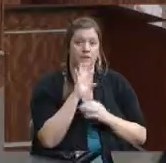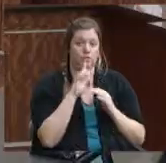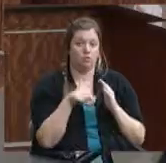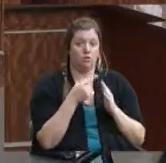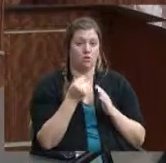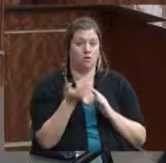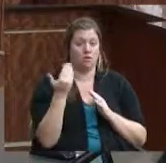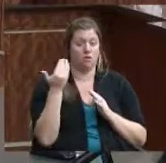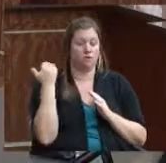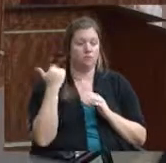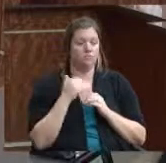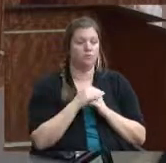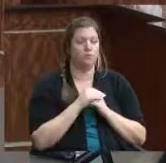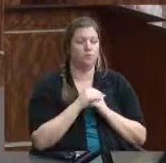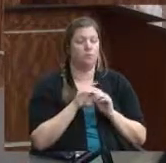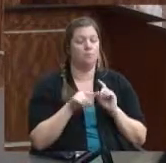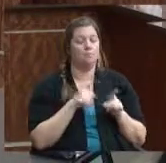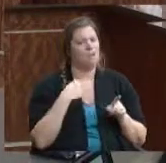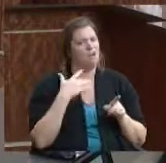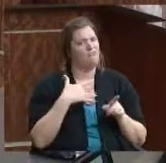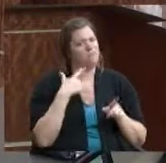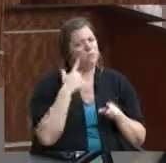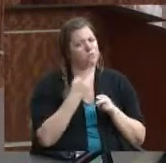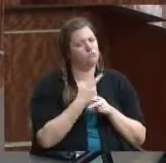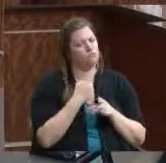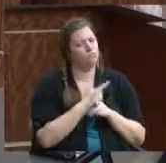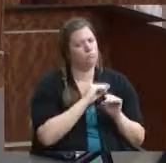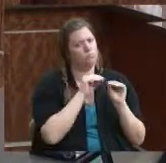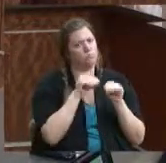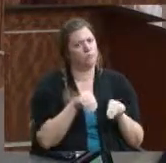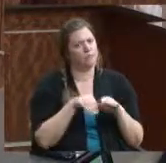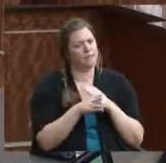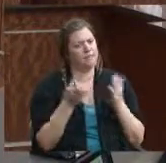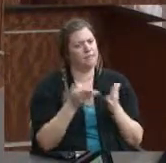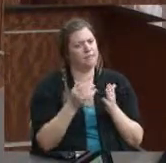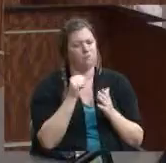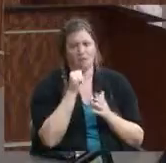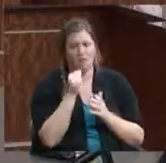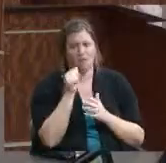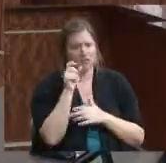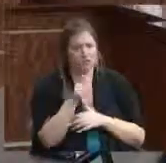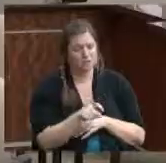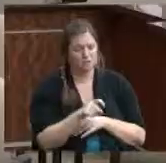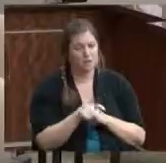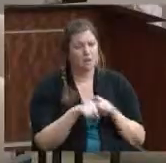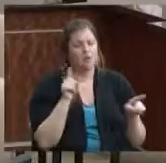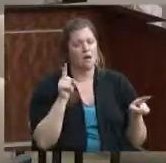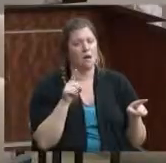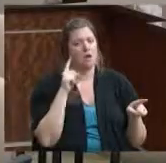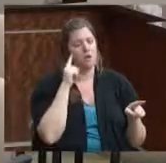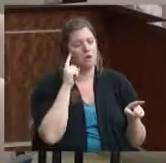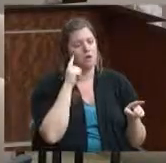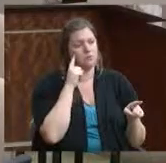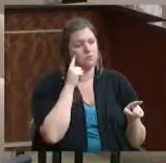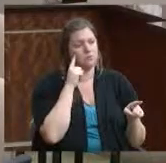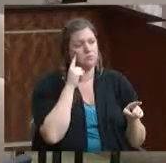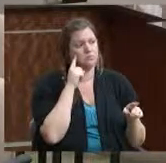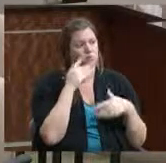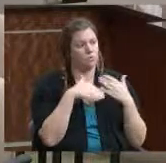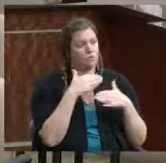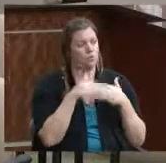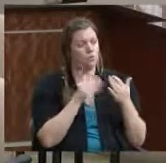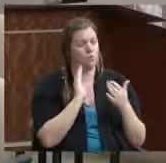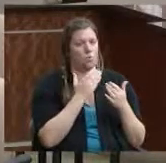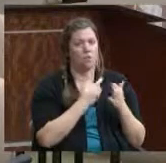this a while ago, and I thought that it was appropriate to put this in here. It's not absolutely necessary, but since we're going through